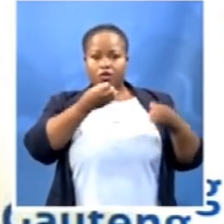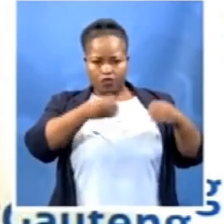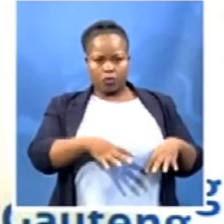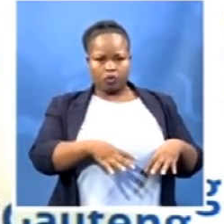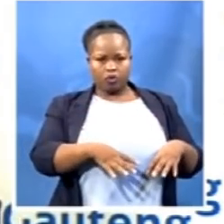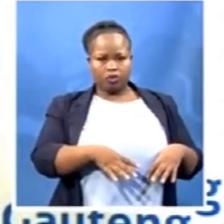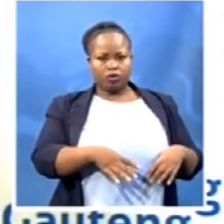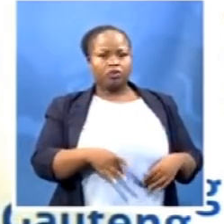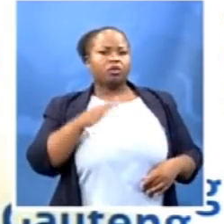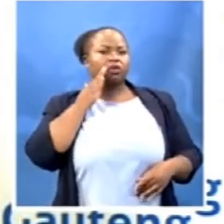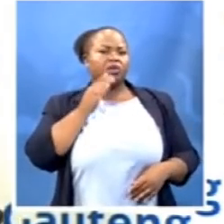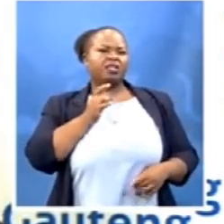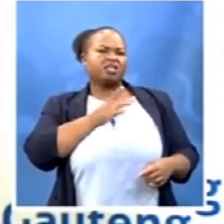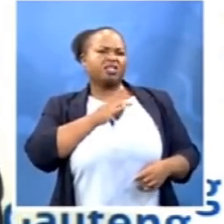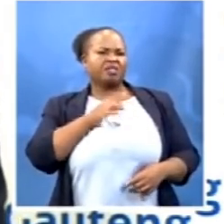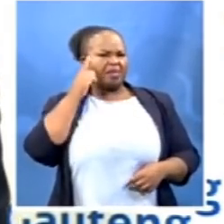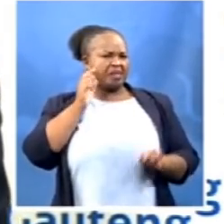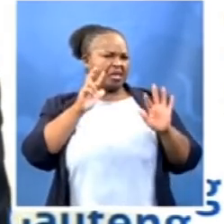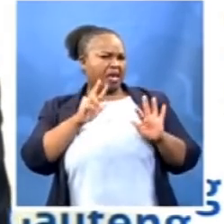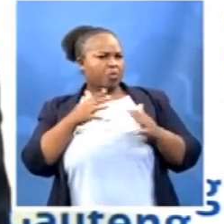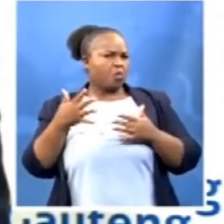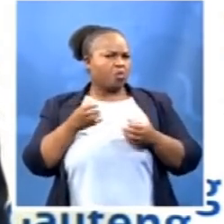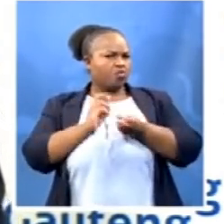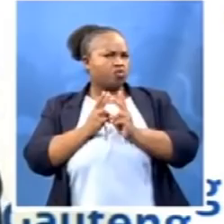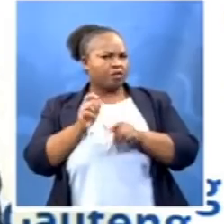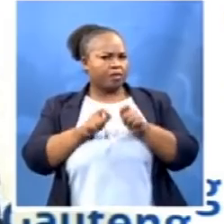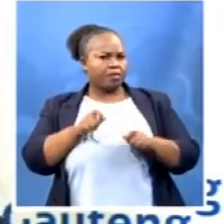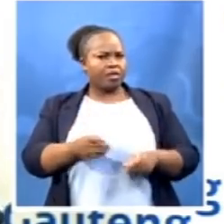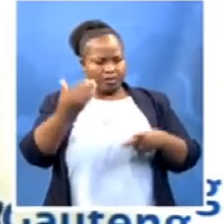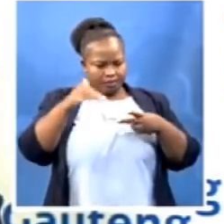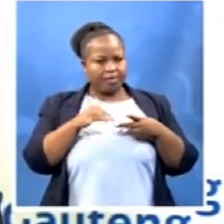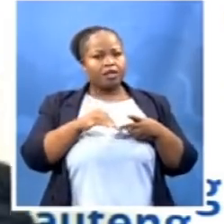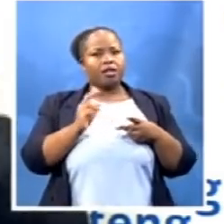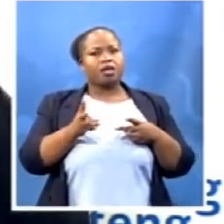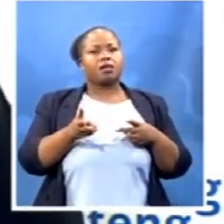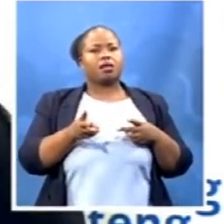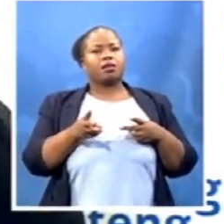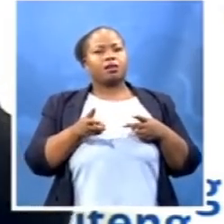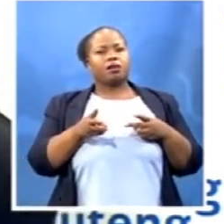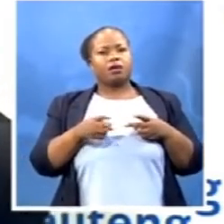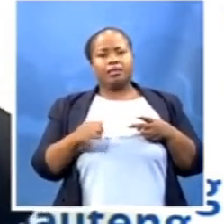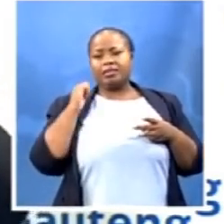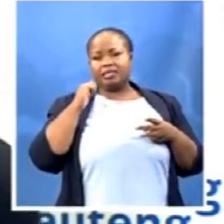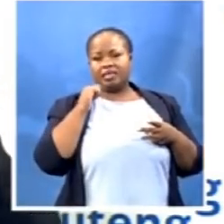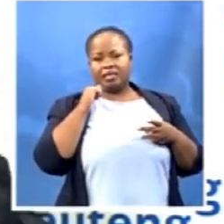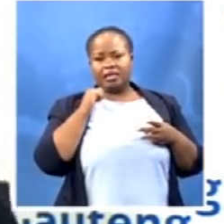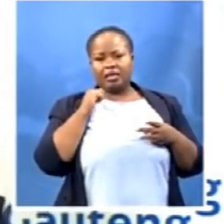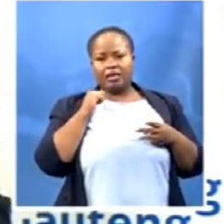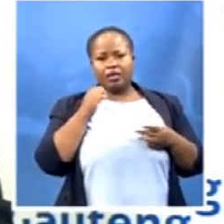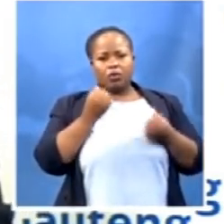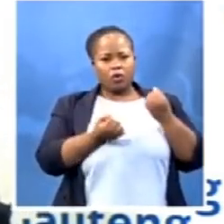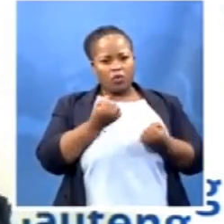8 or 12. There's another one, they were lodging yesterday. They had increased to